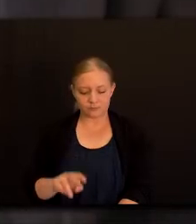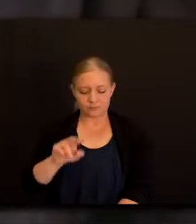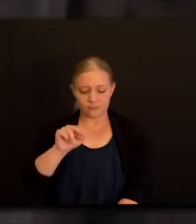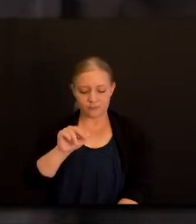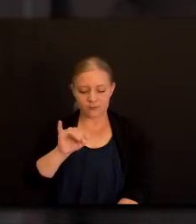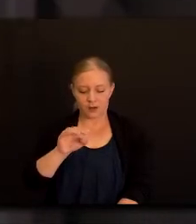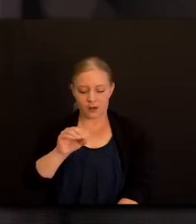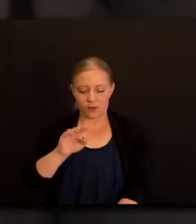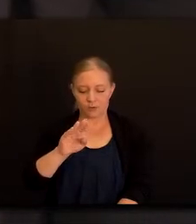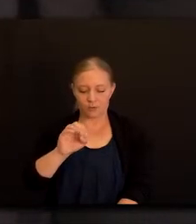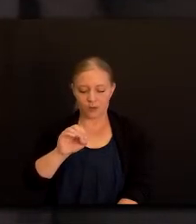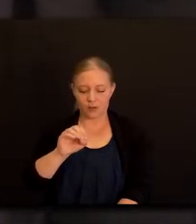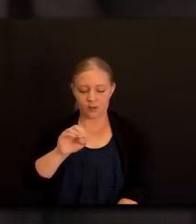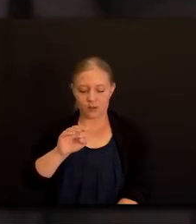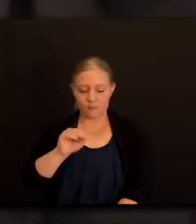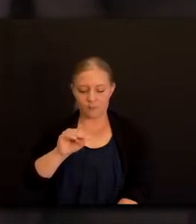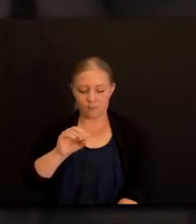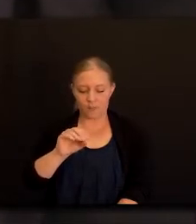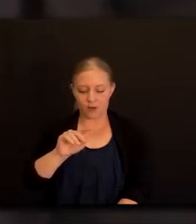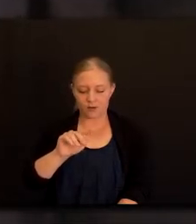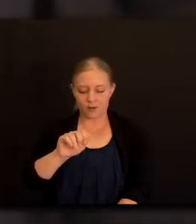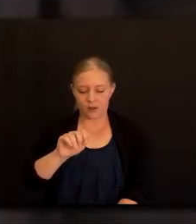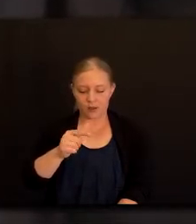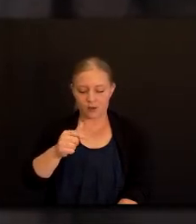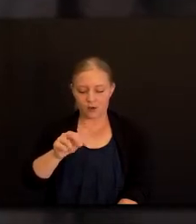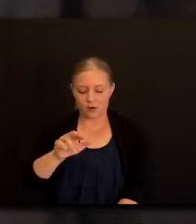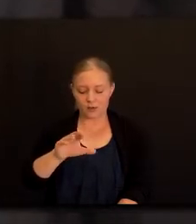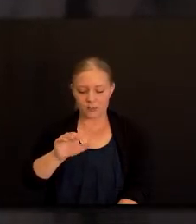Niobe Mata Garcia.